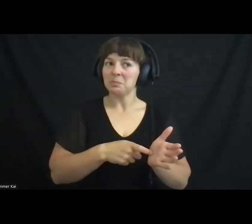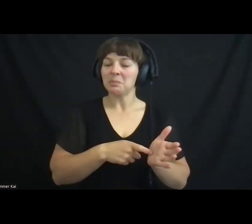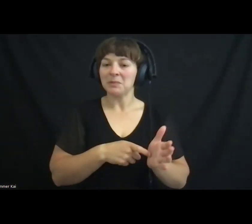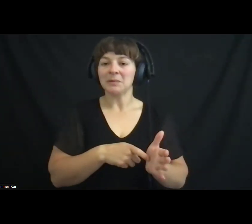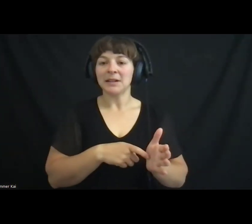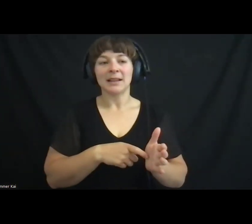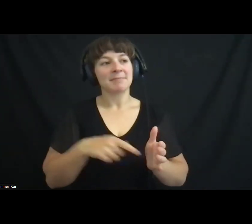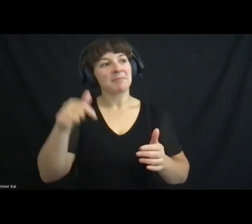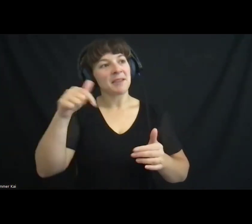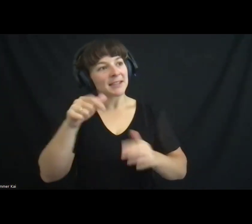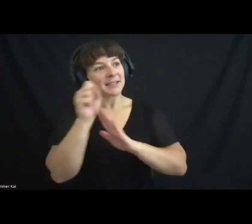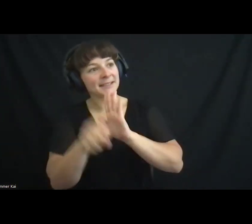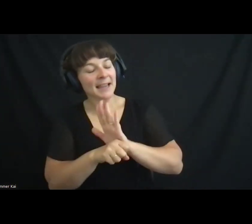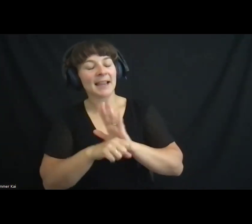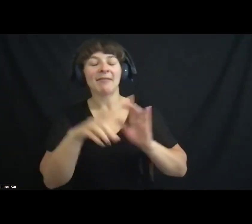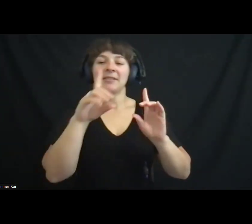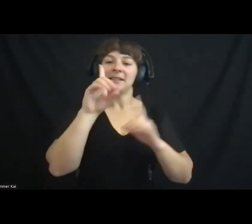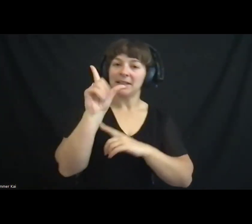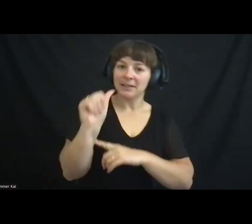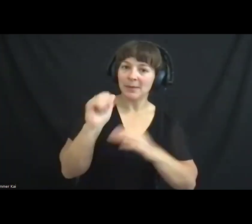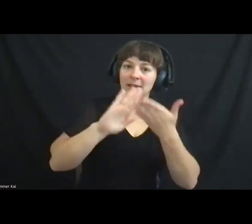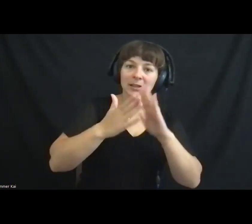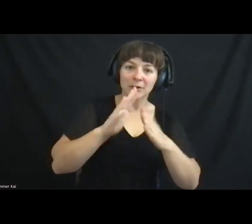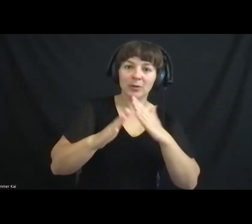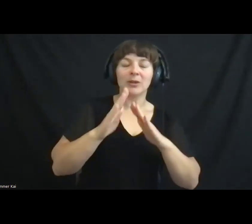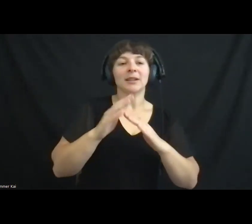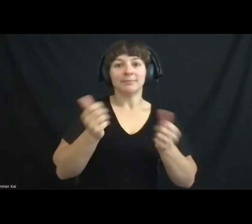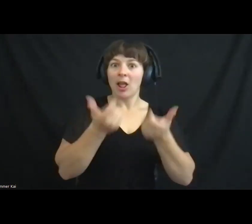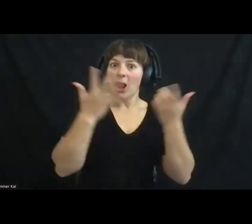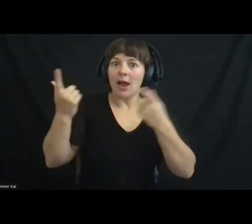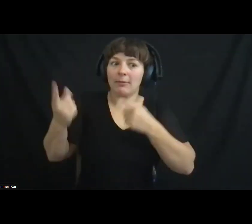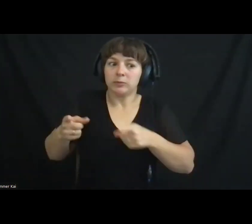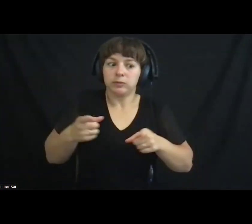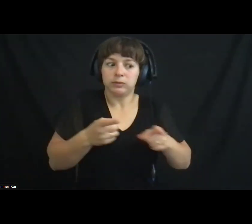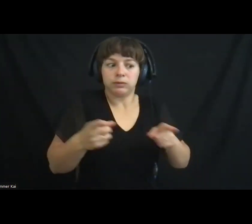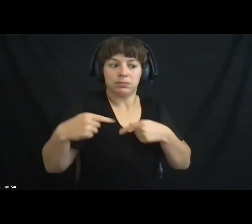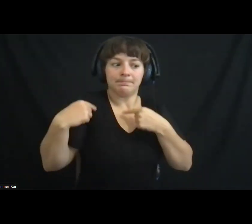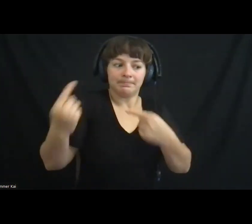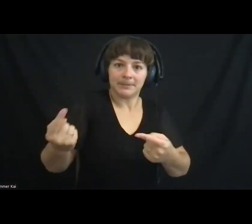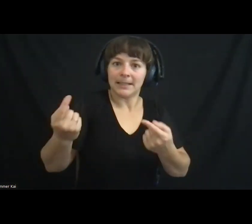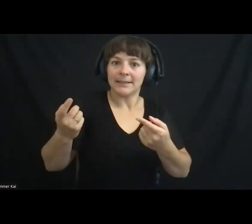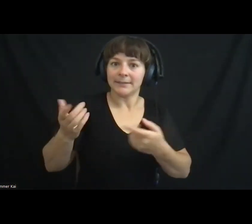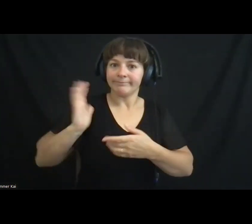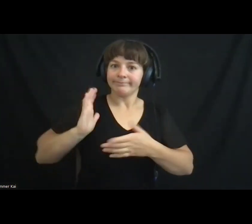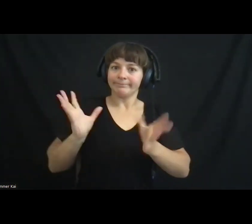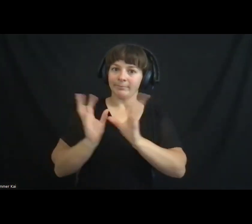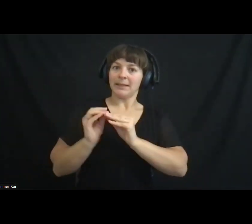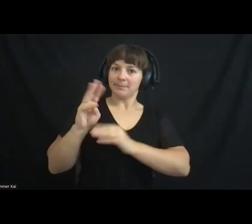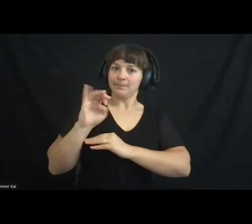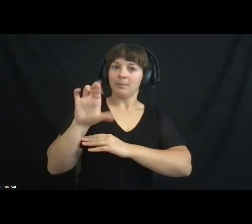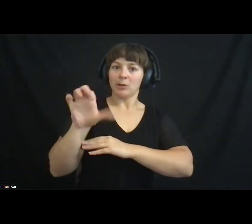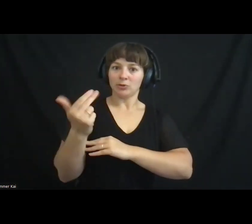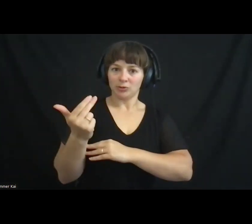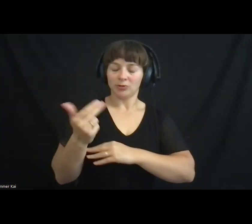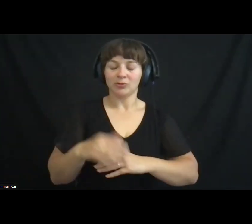state and as a disability community and beyond, a lot has happened since the last time that we were all together. We have